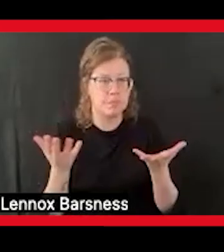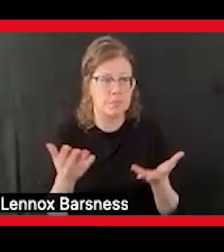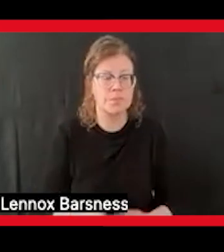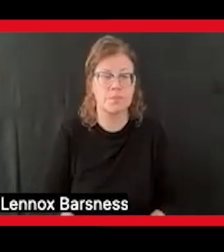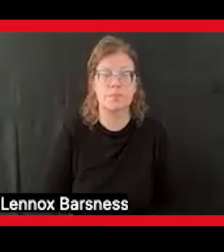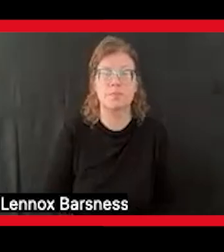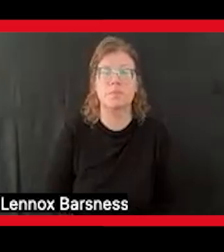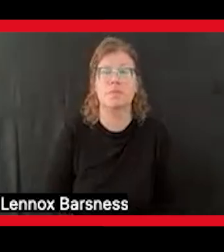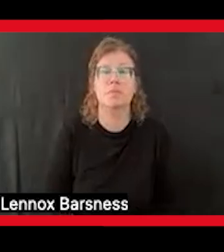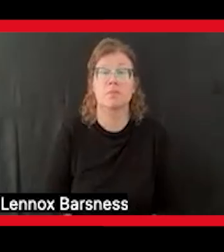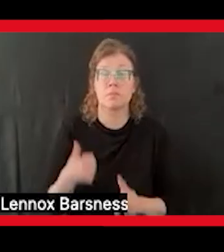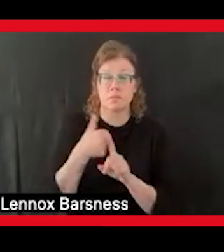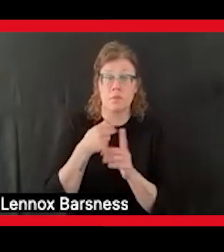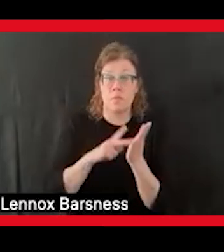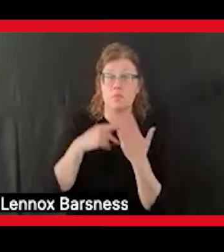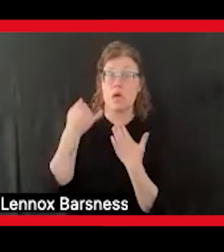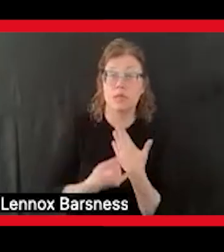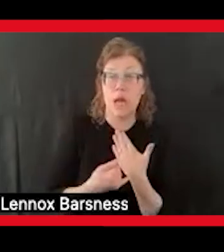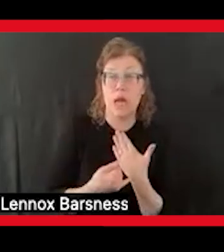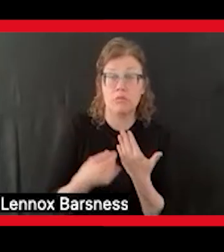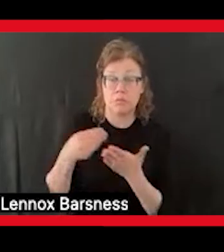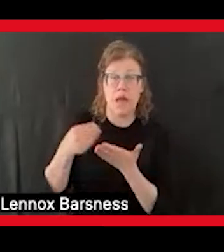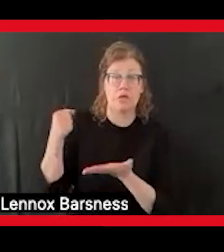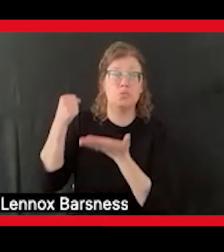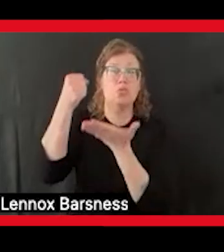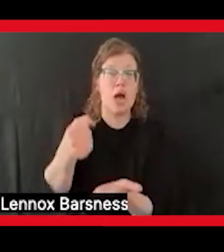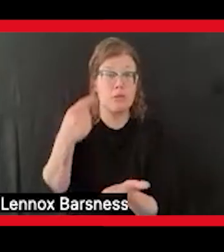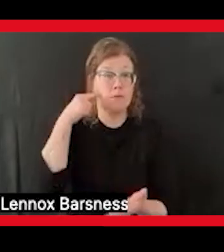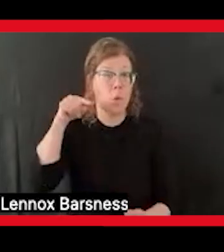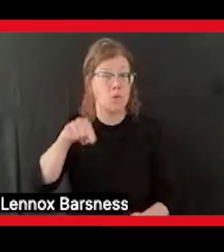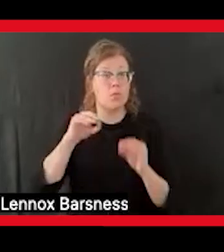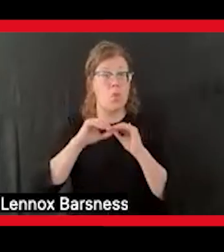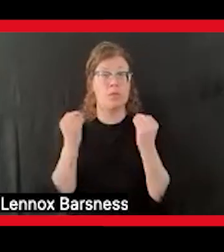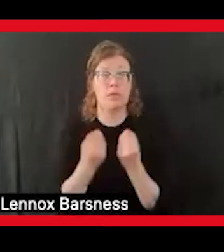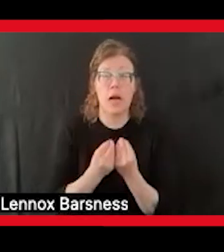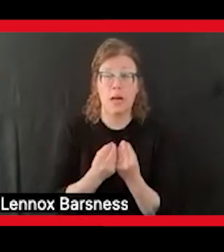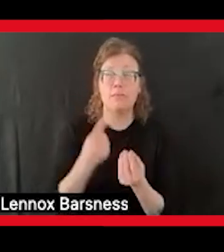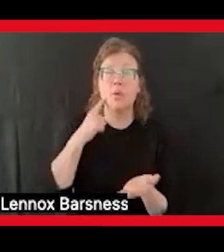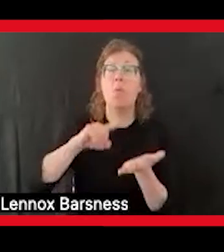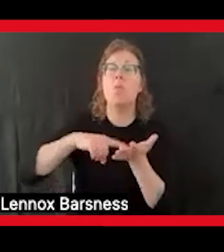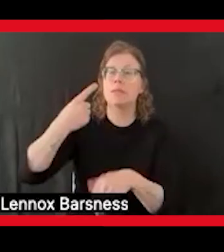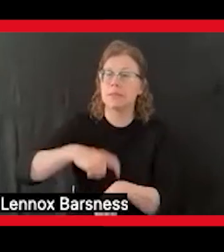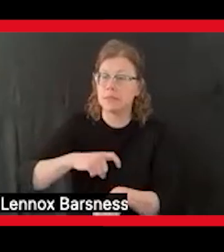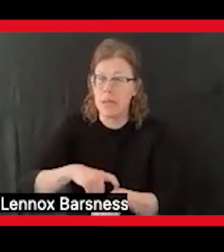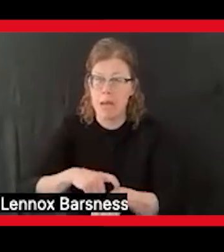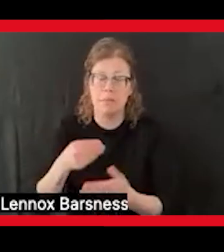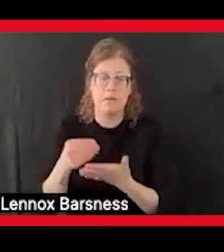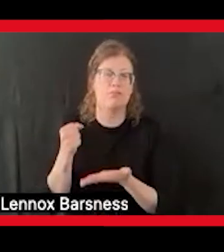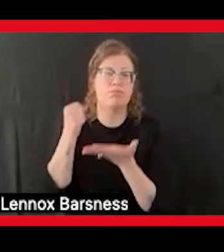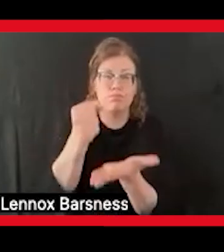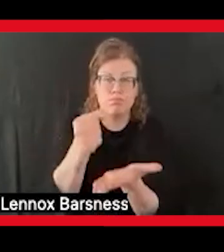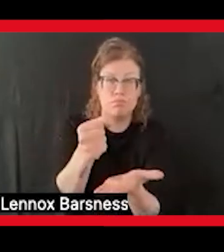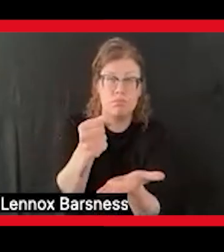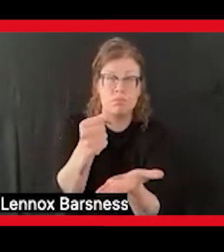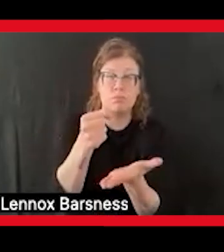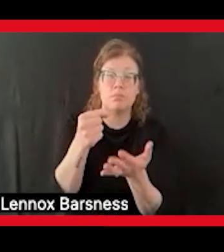is intended to provide one-time funding to support organizations with a project or a phase of a